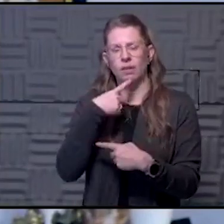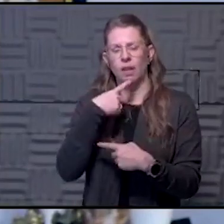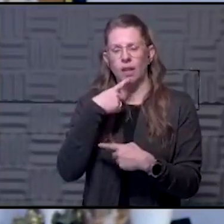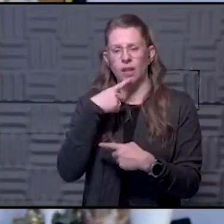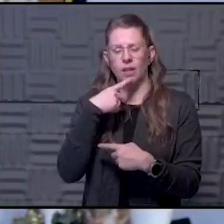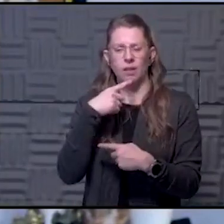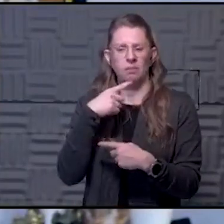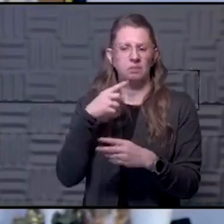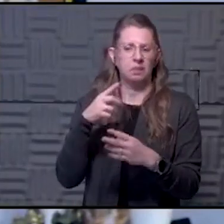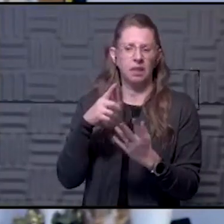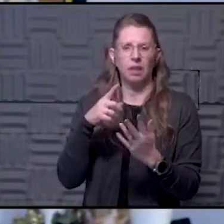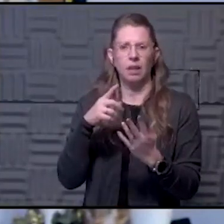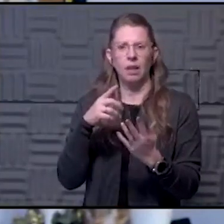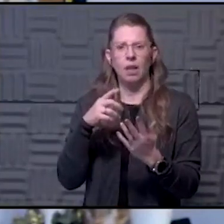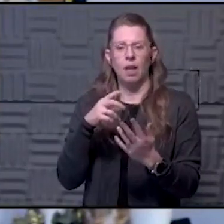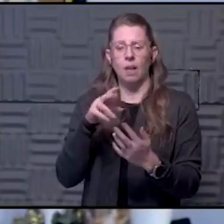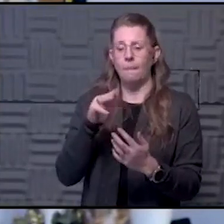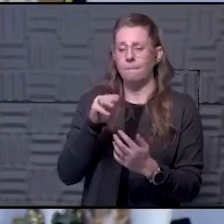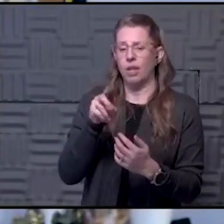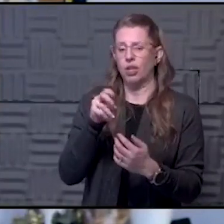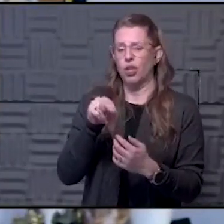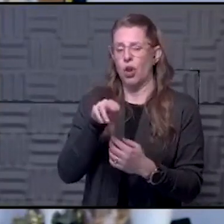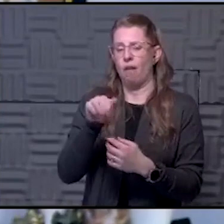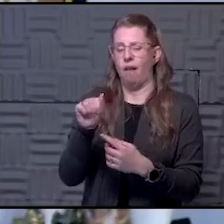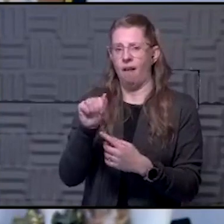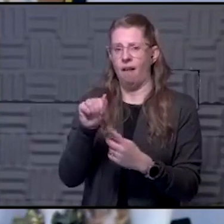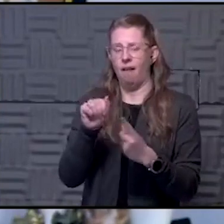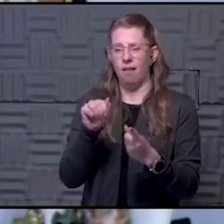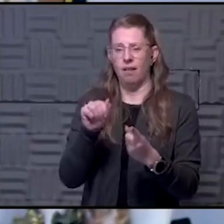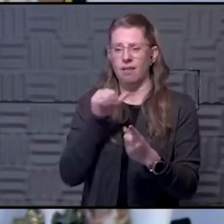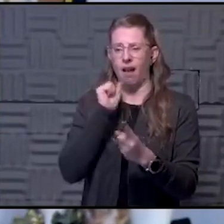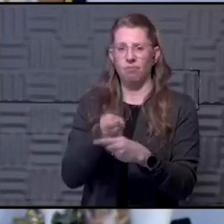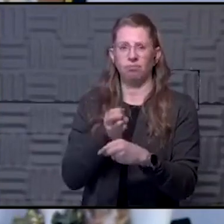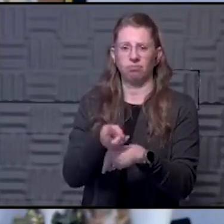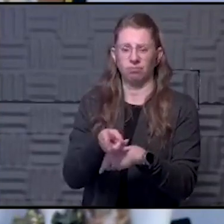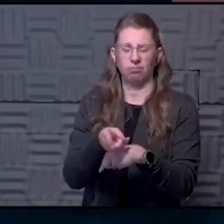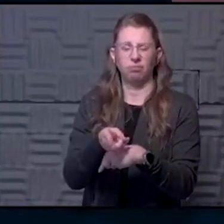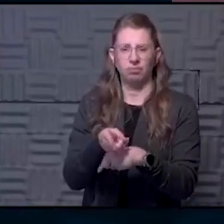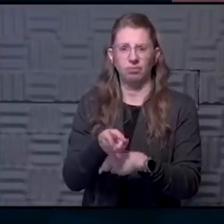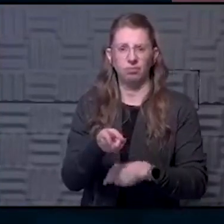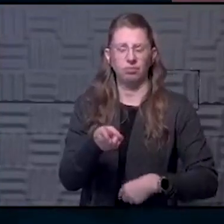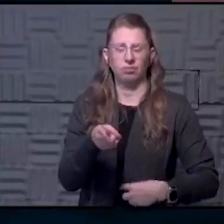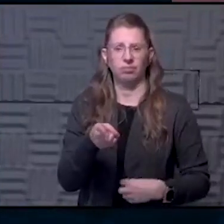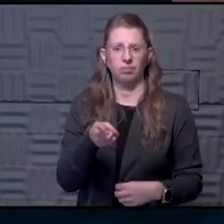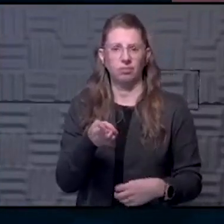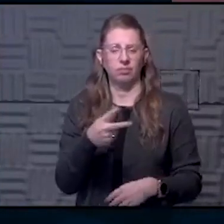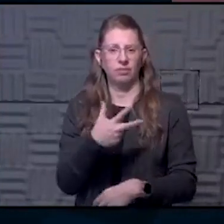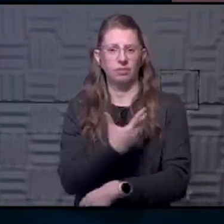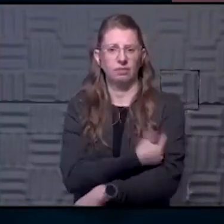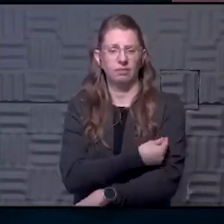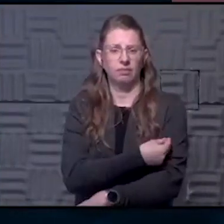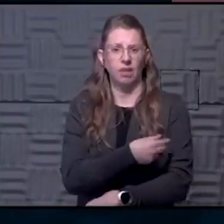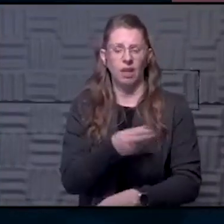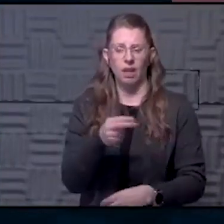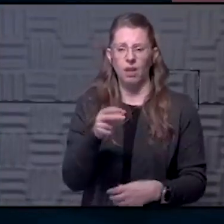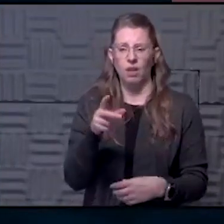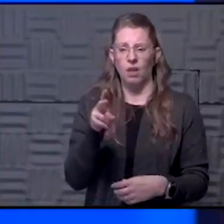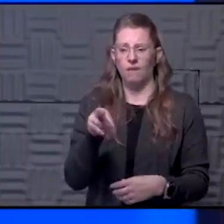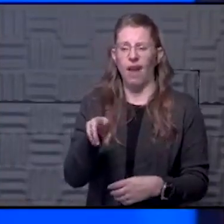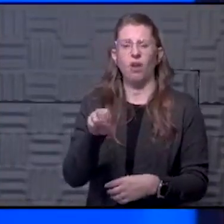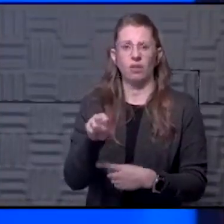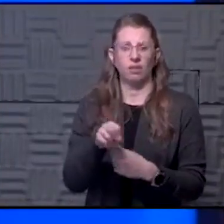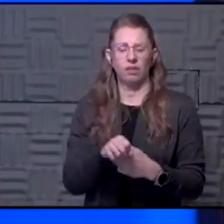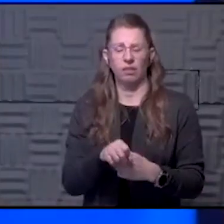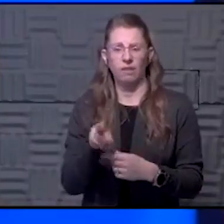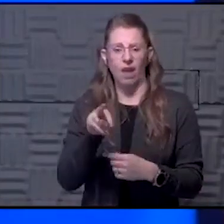that the variant may skirt Moderna. Yeah, I've not heard that. So, Right. Go ahead, Steve. Sorry. No, I haven't heard. I was going